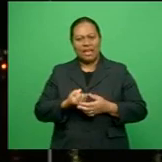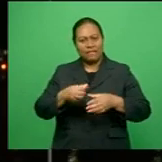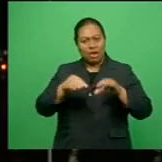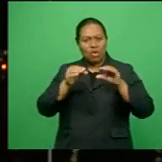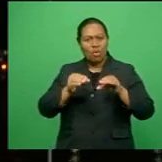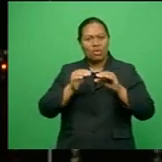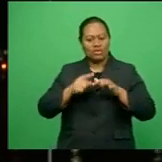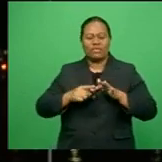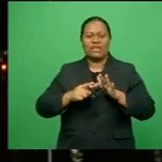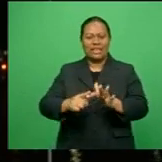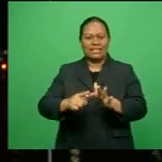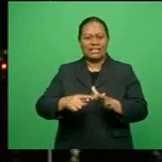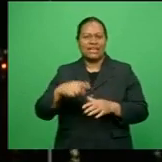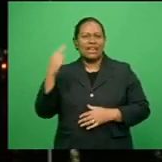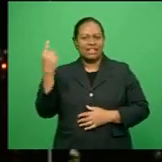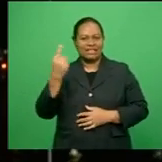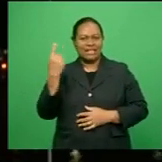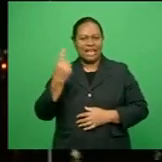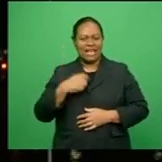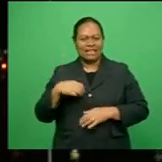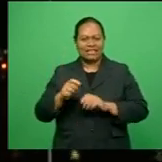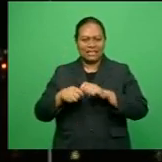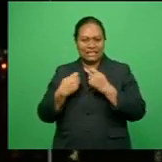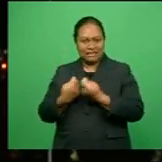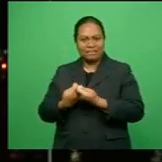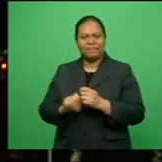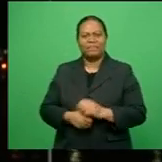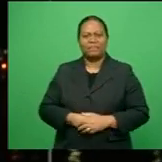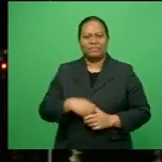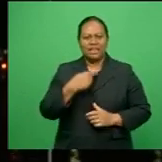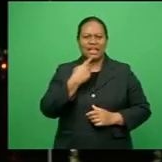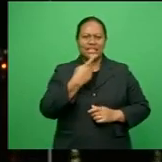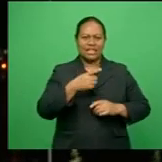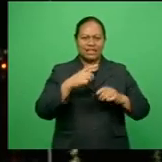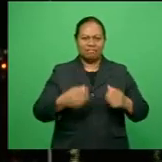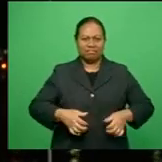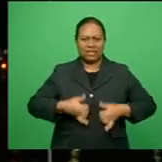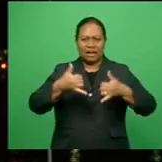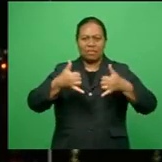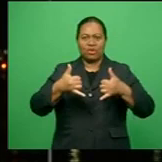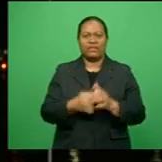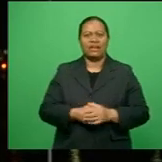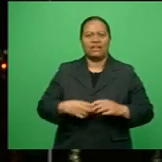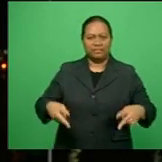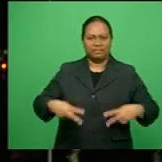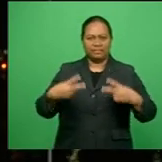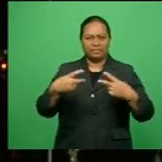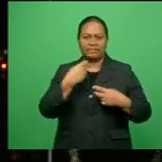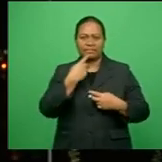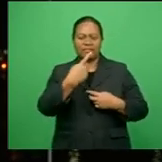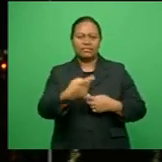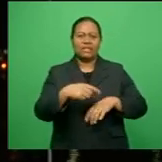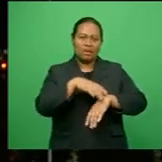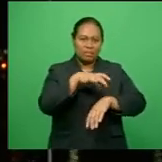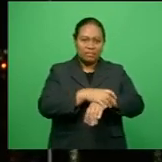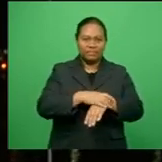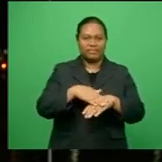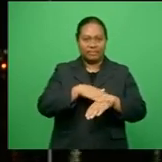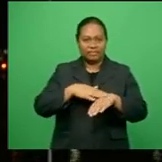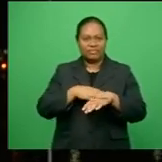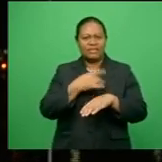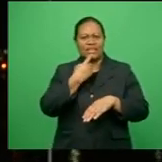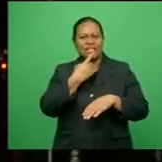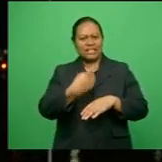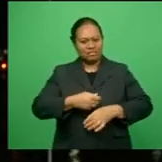coached Eastern Saint side. Despite bowing out of the Cup quarterfinals against defending champion Police Blue, they left a